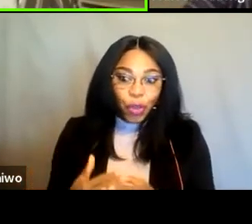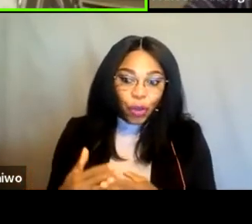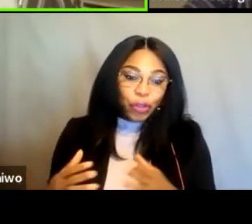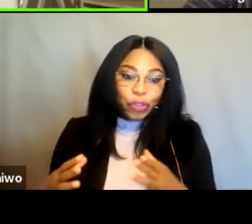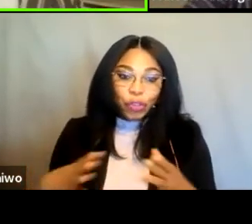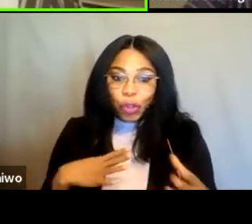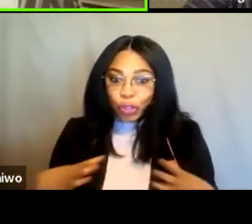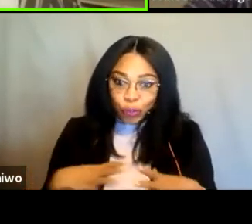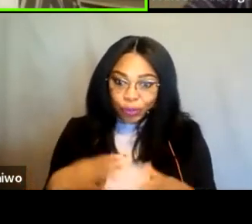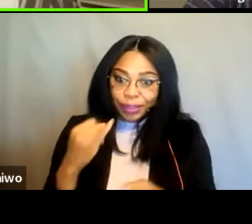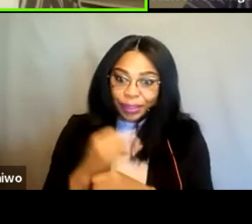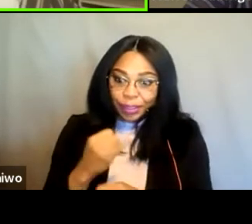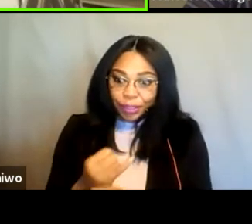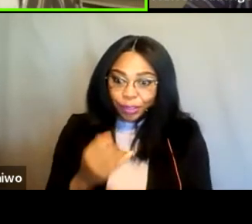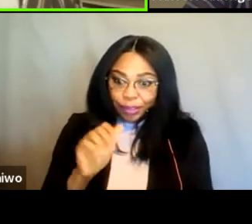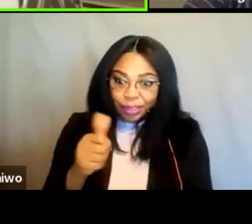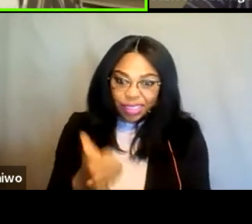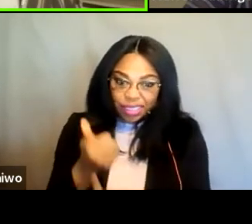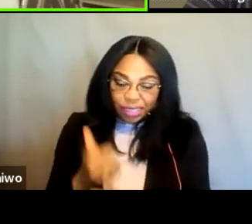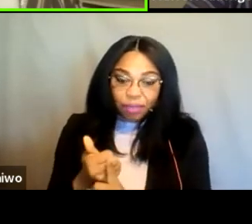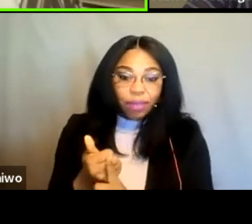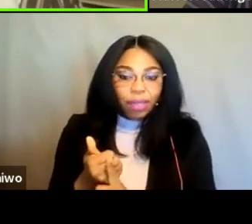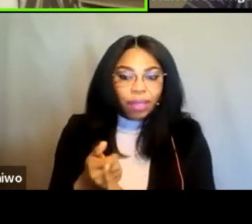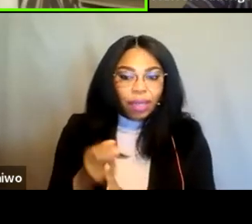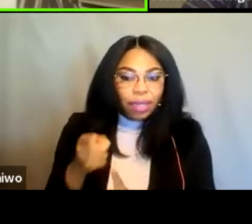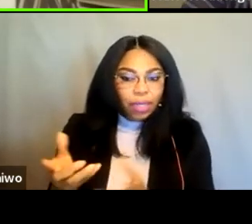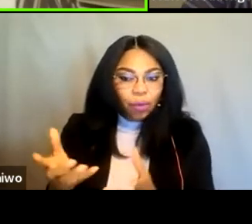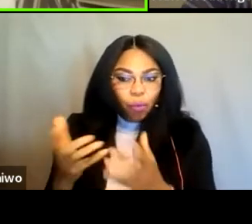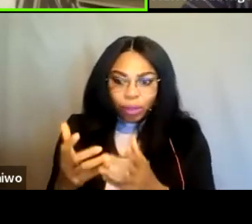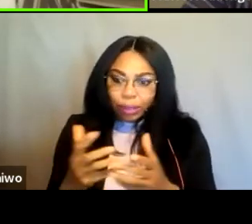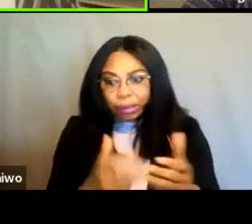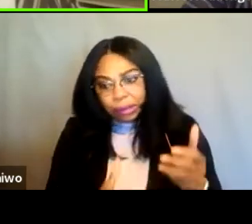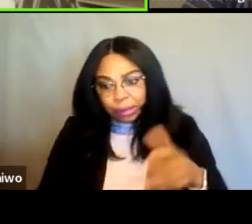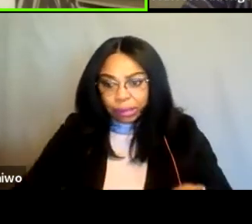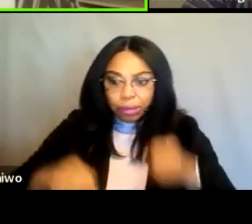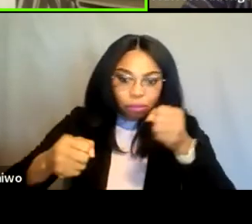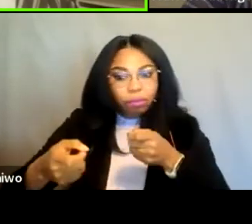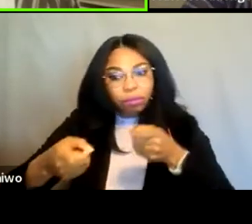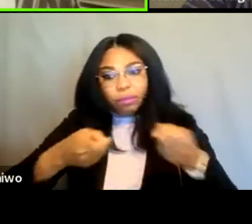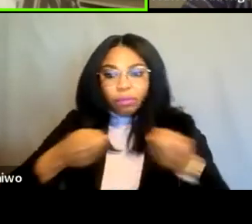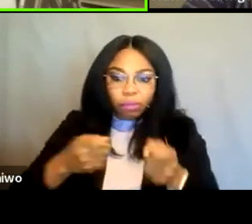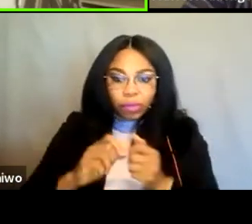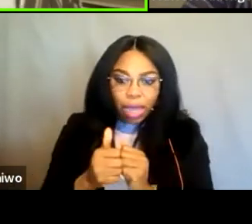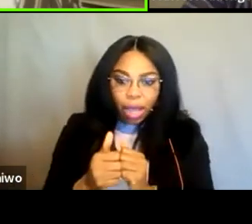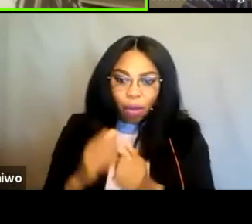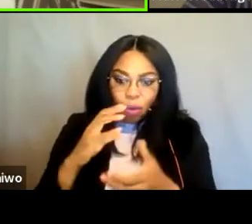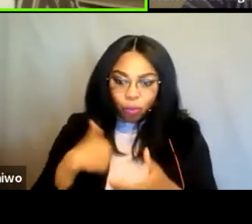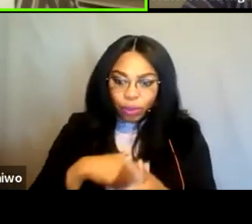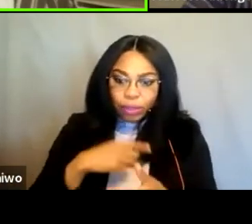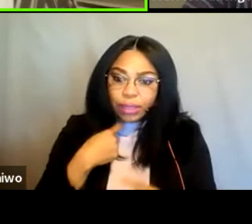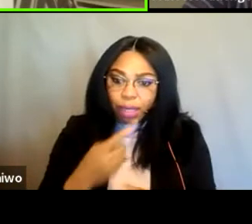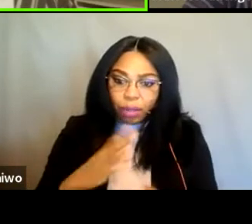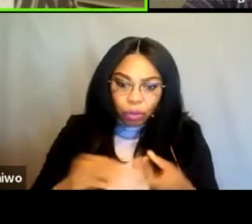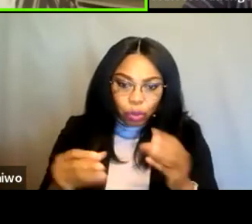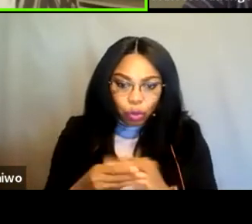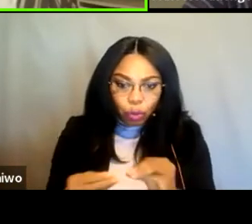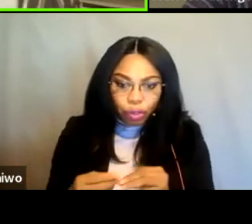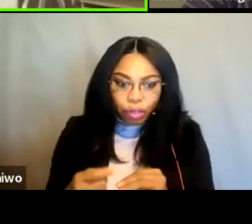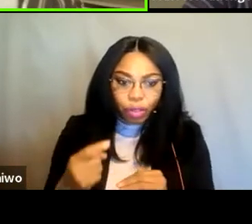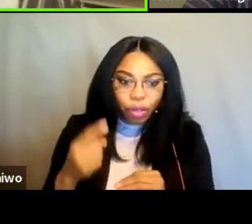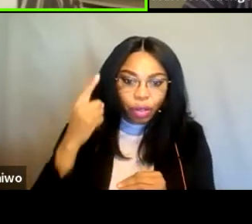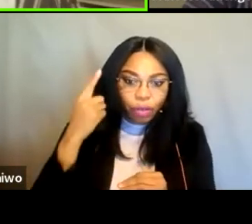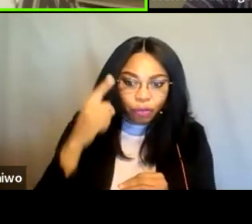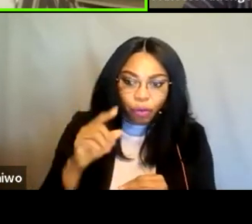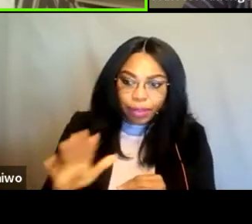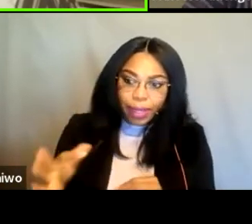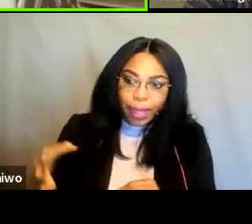institution on its own, and it wanted to have a monopoly on how a story is told for its own capitalist